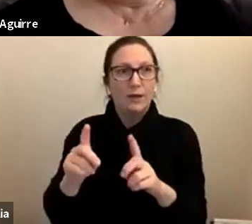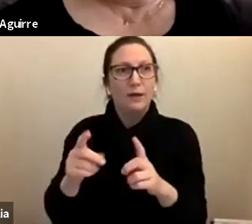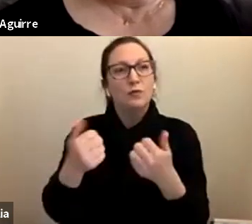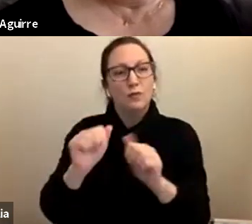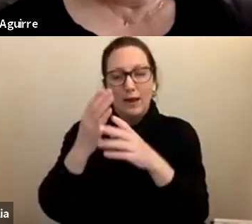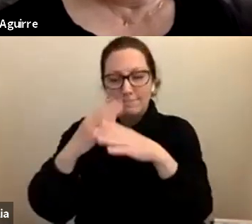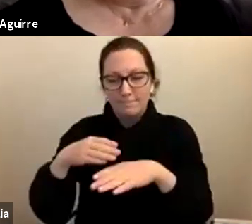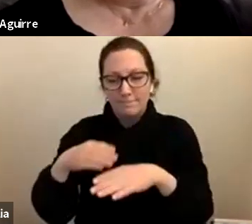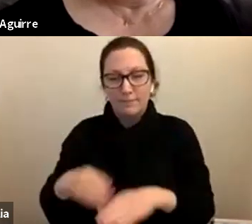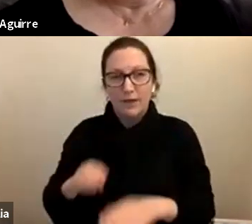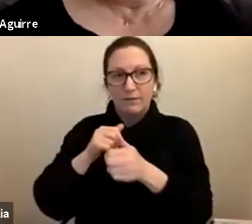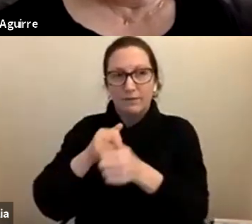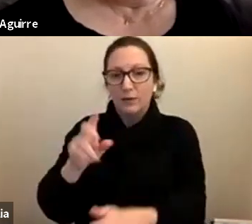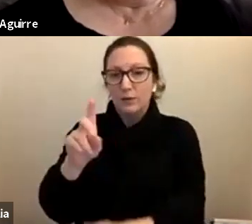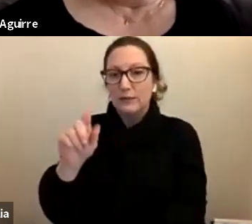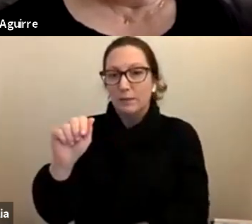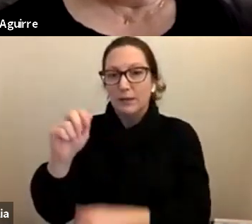type.